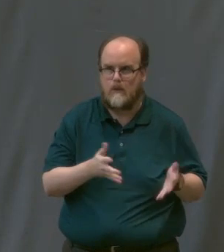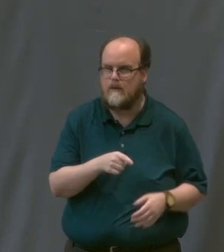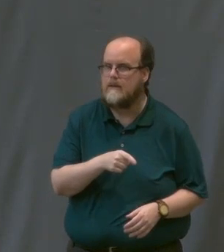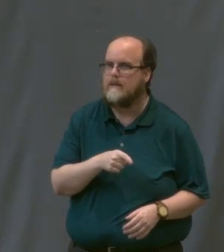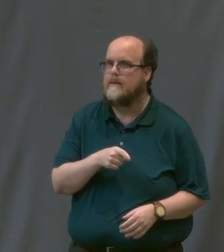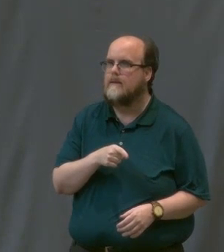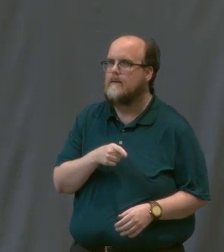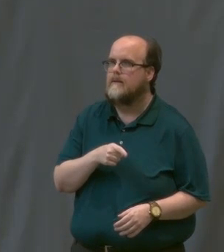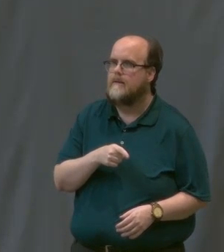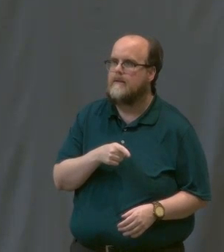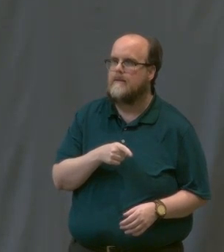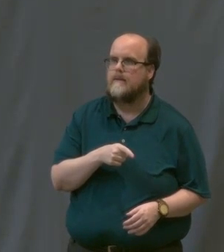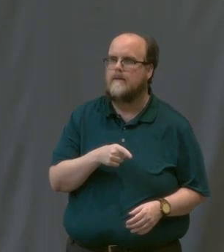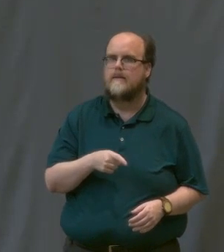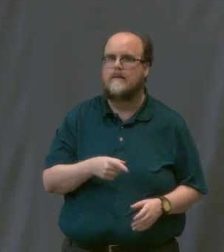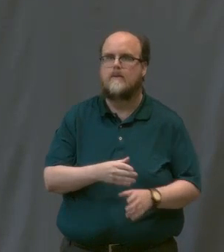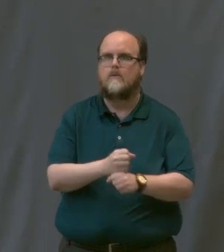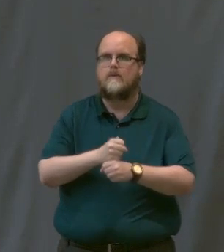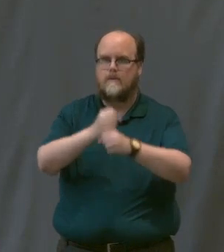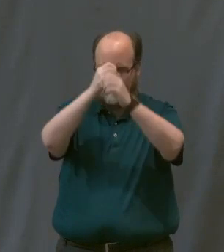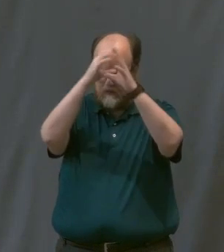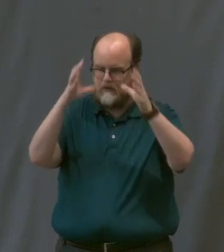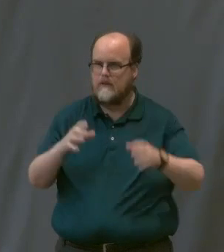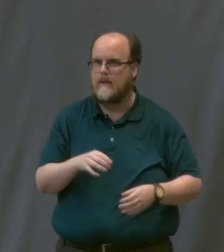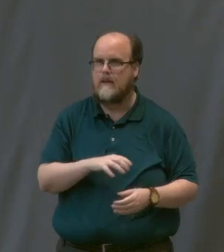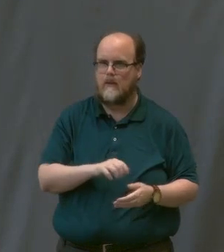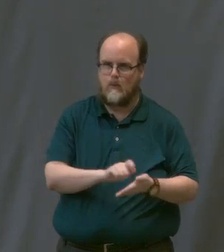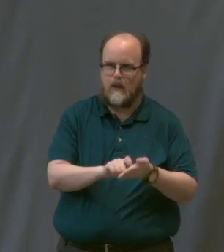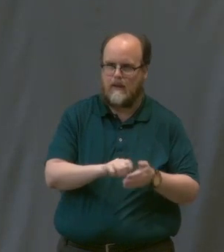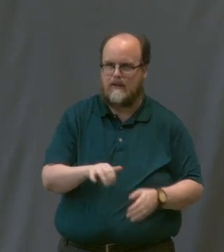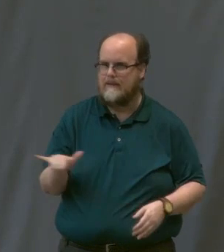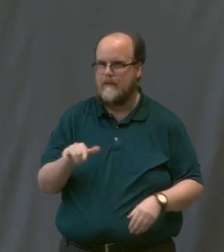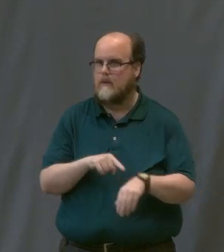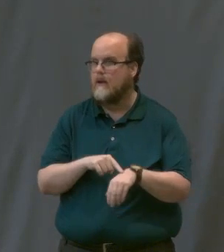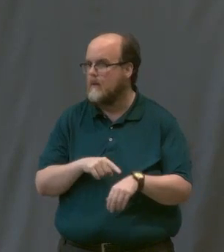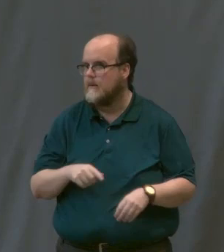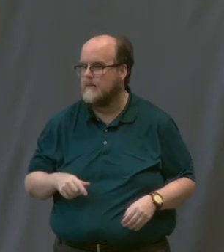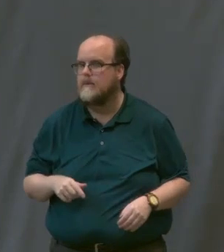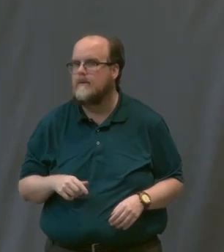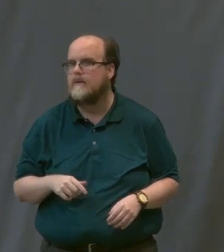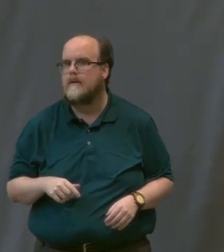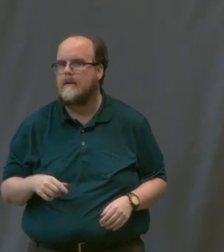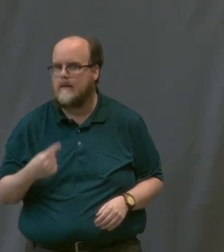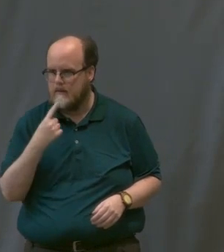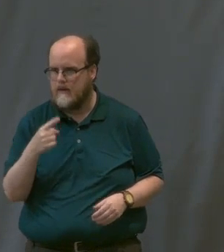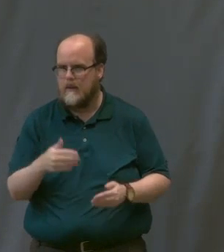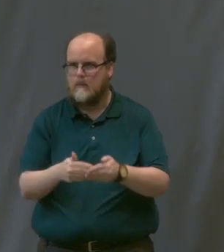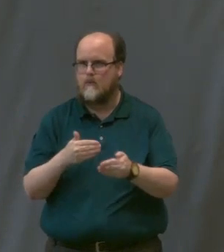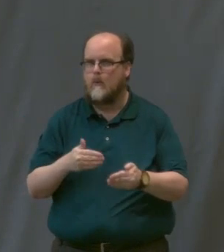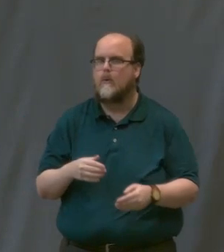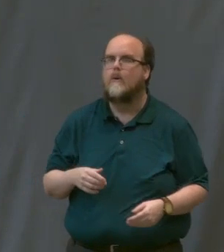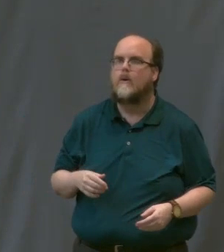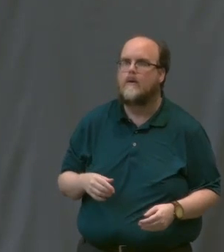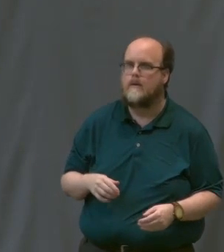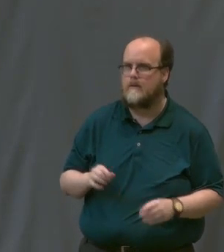was seeing this vision and writing it at the same time. I mentioned to you before, go to